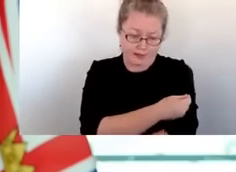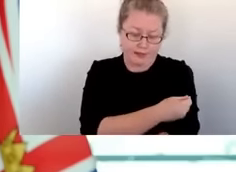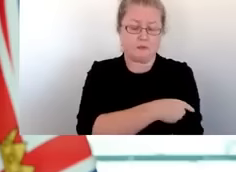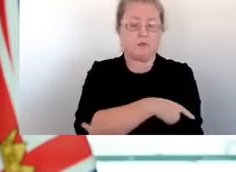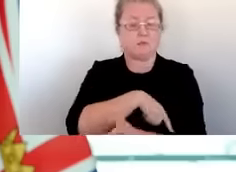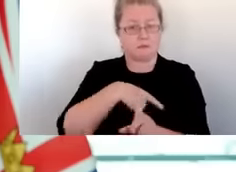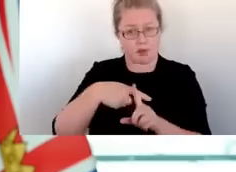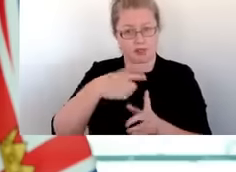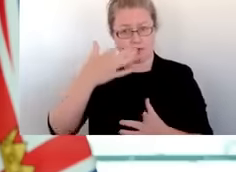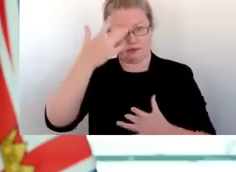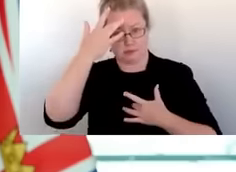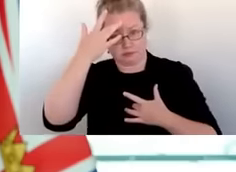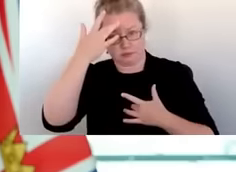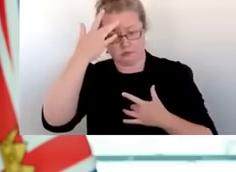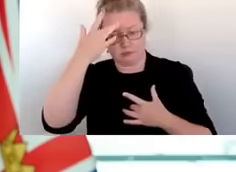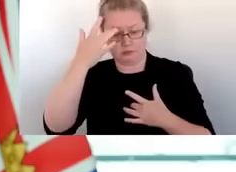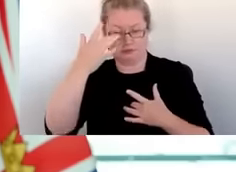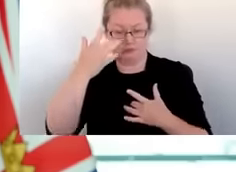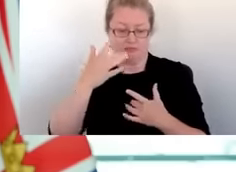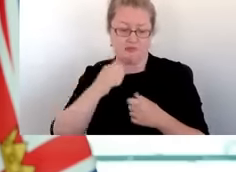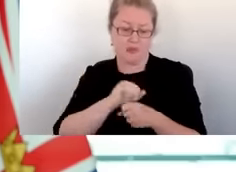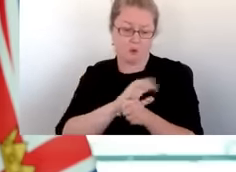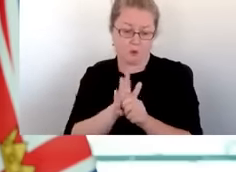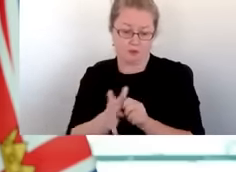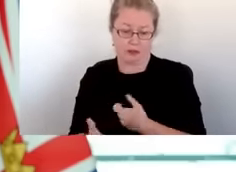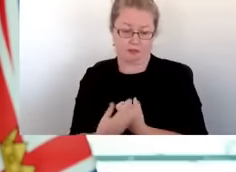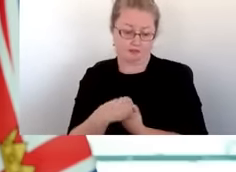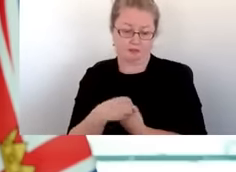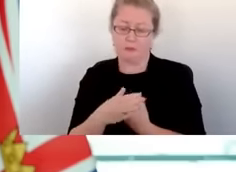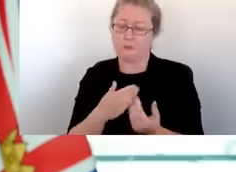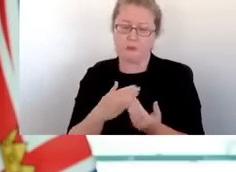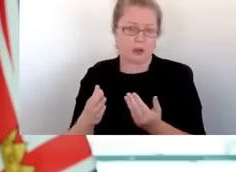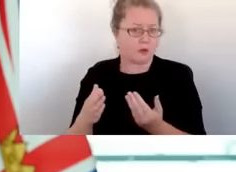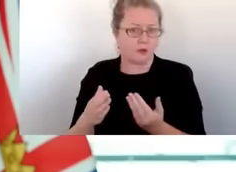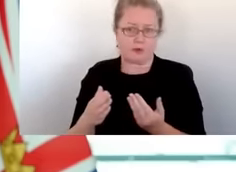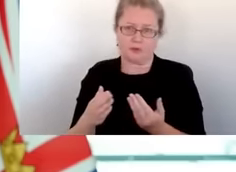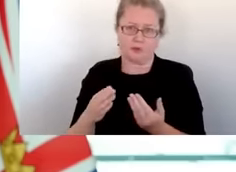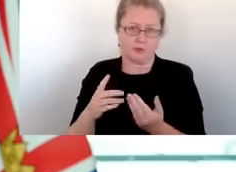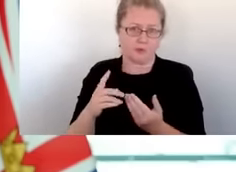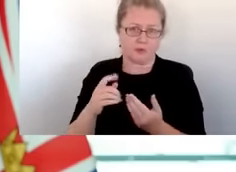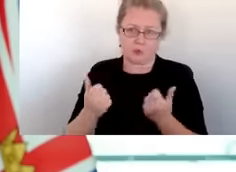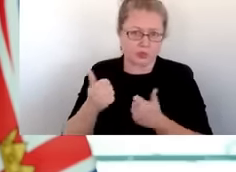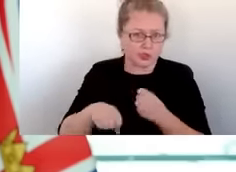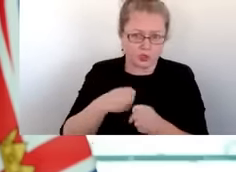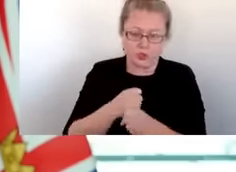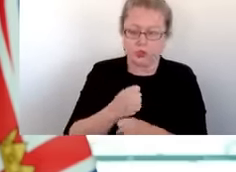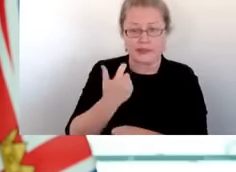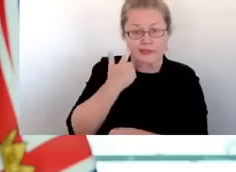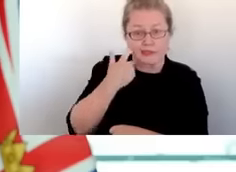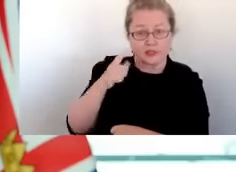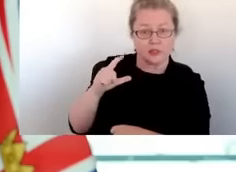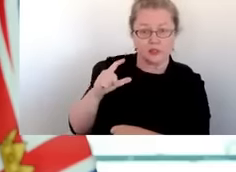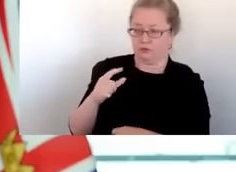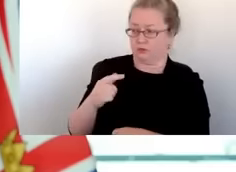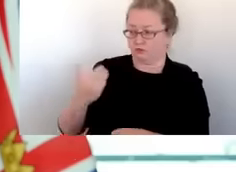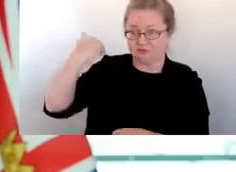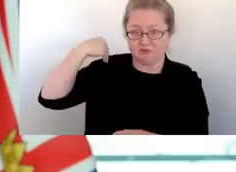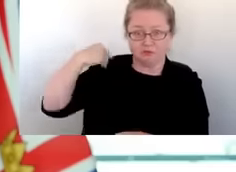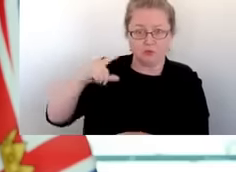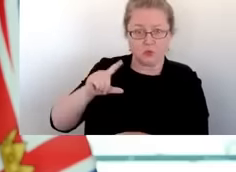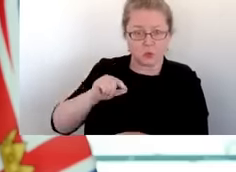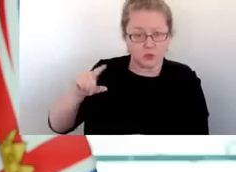on top of having had an infection, whether it was Delta, whether it was in 2020, or whether it was recent from